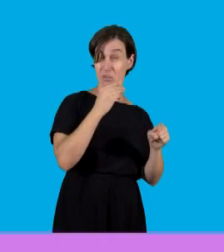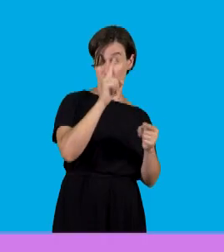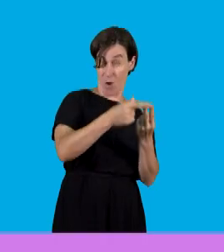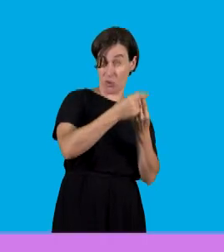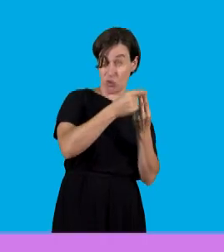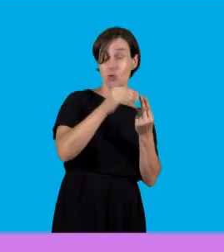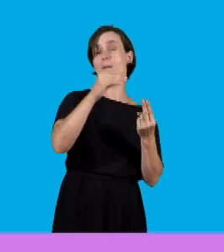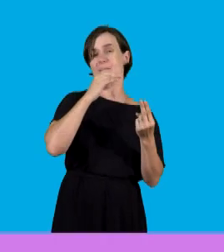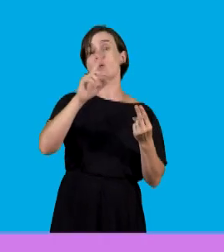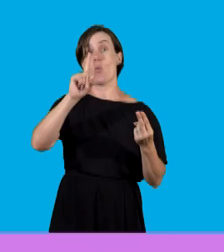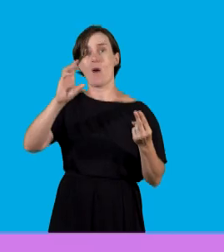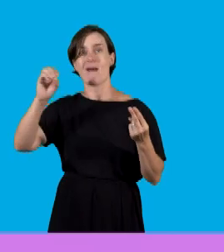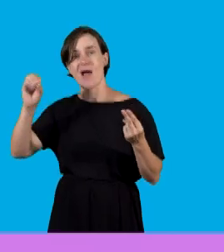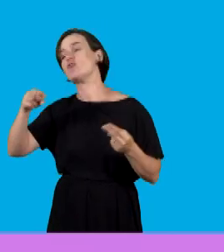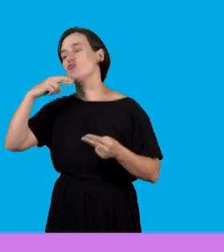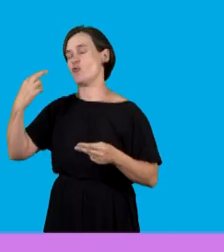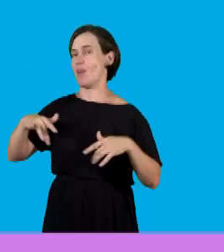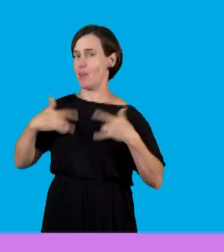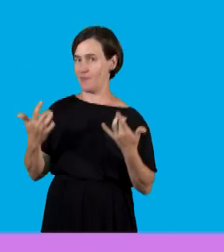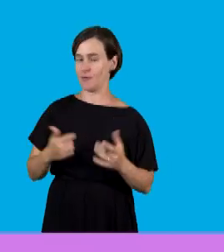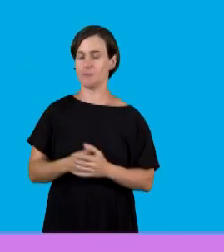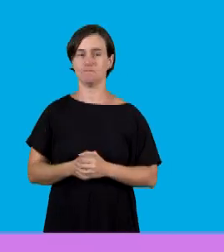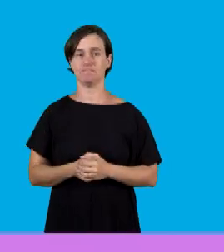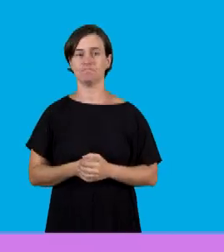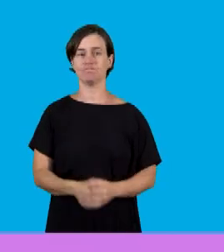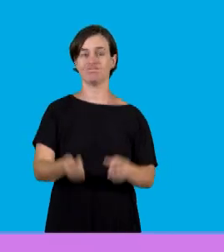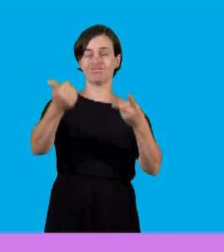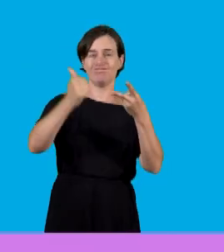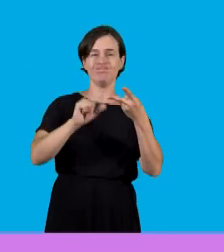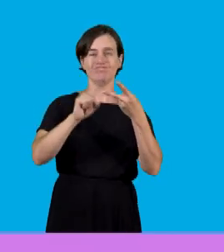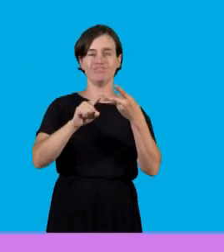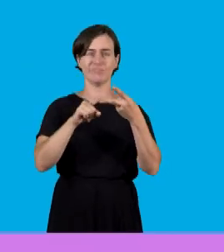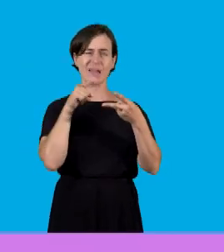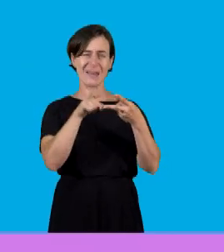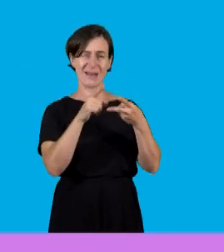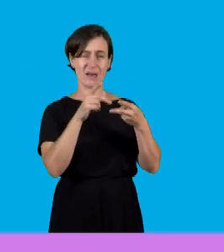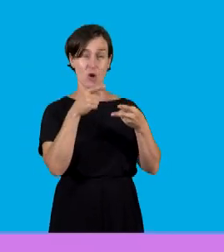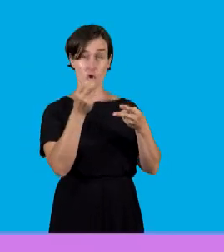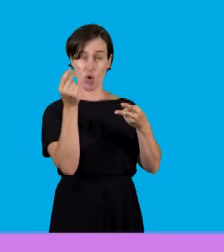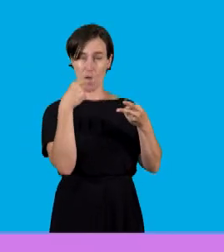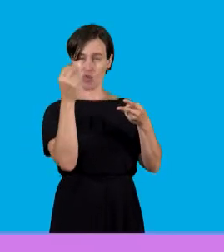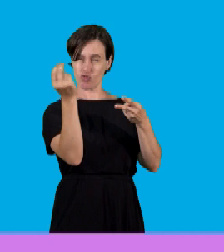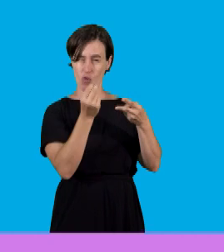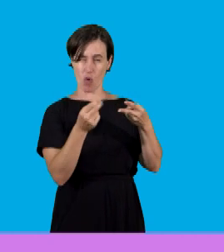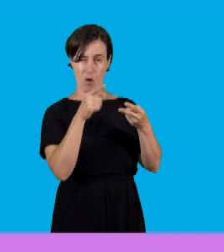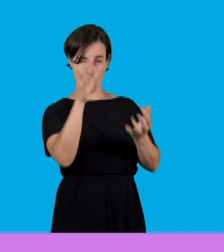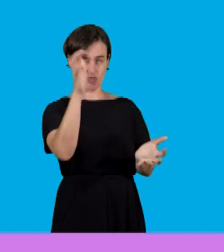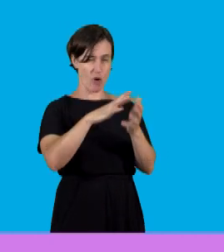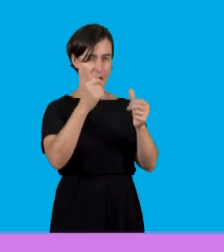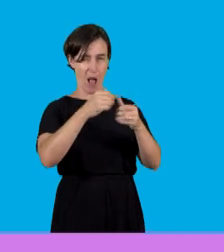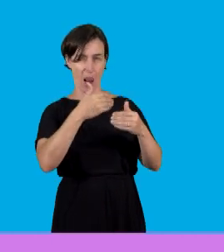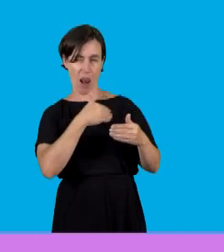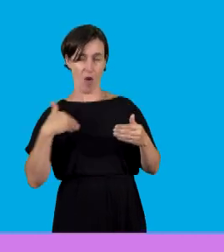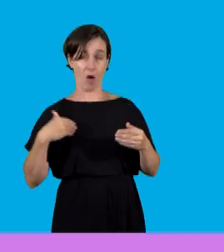represent 100 units in reality. What is the drawn length now of this crocodile? If its